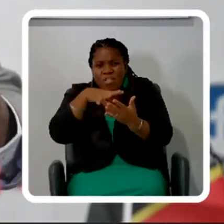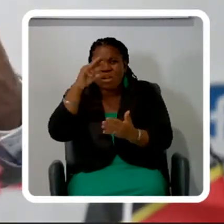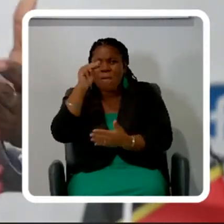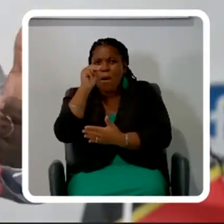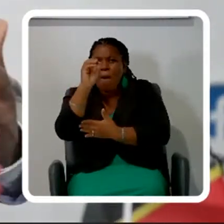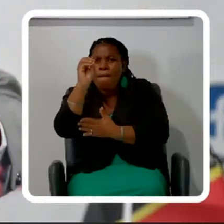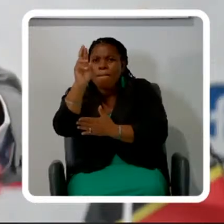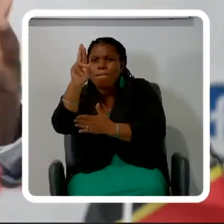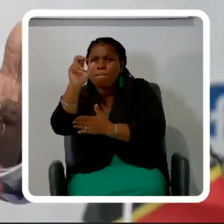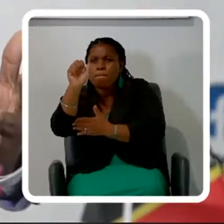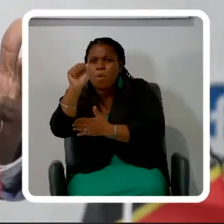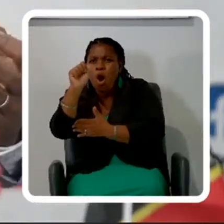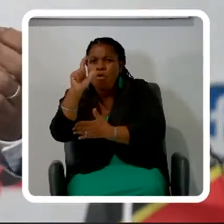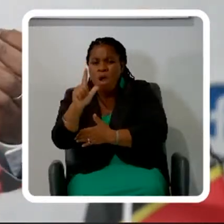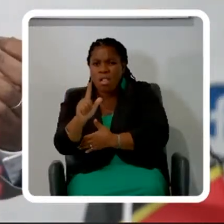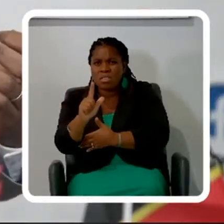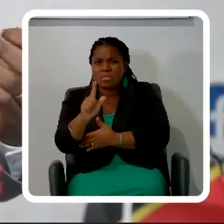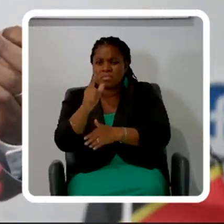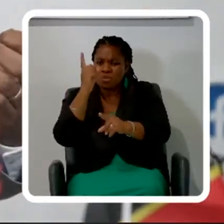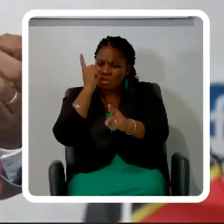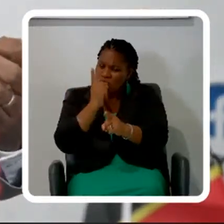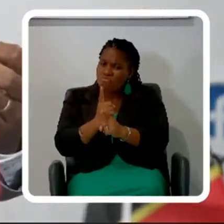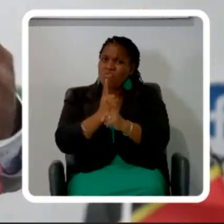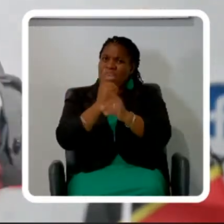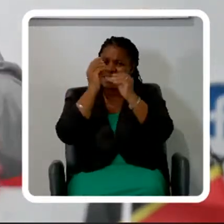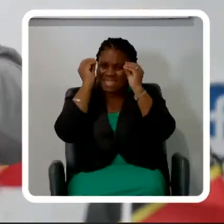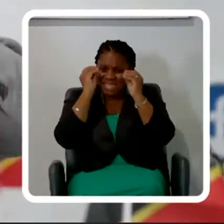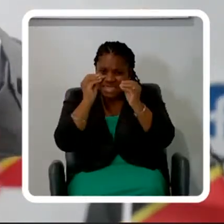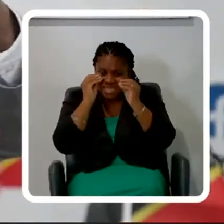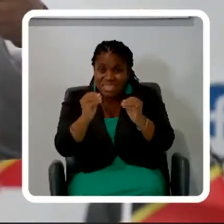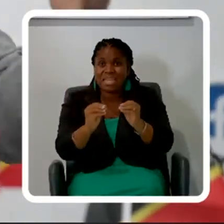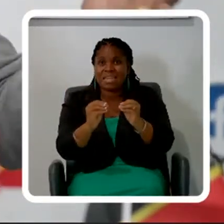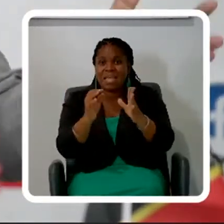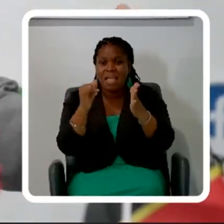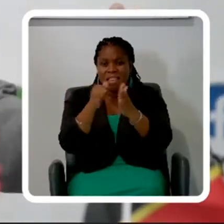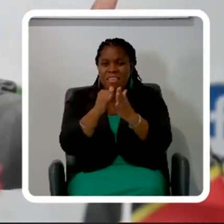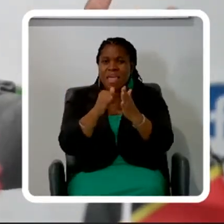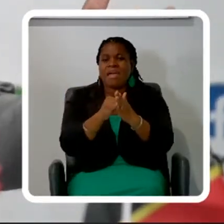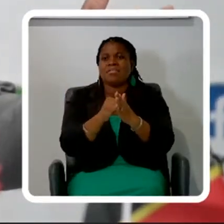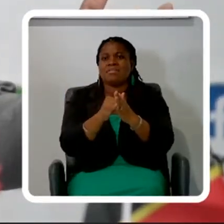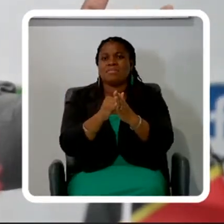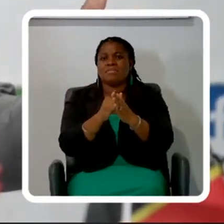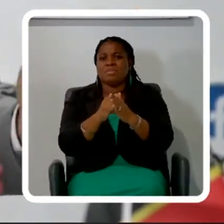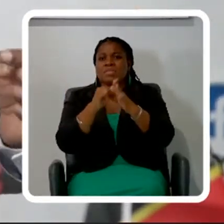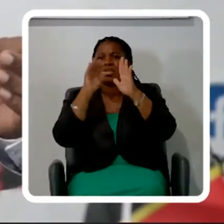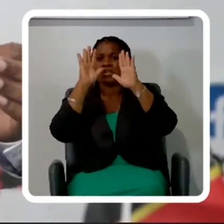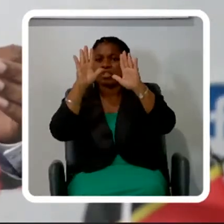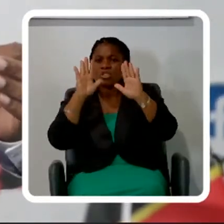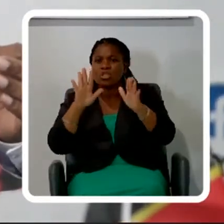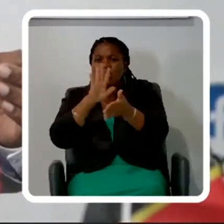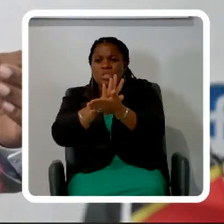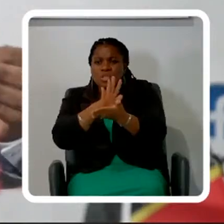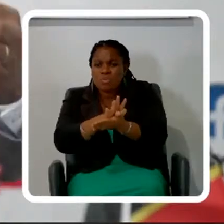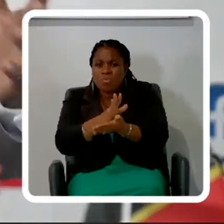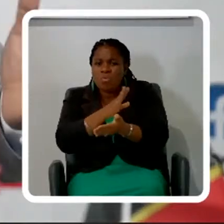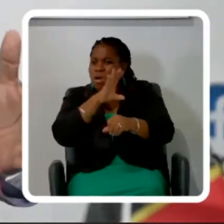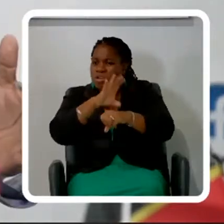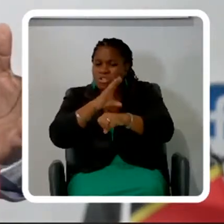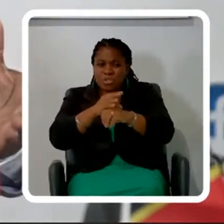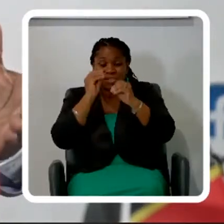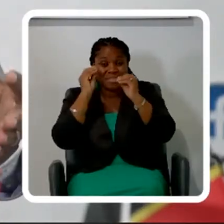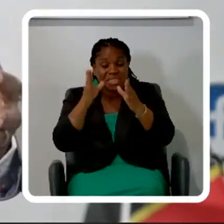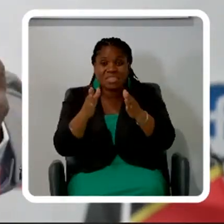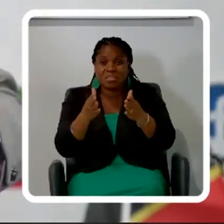ethical teachings that Sunday school offers, or any other religious organization, because you may not be a